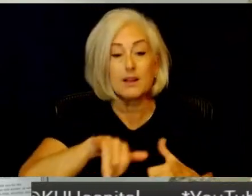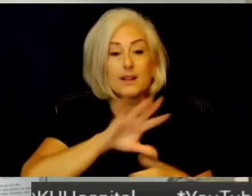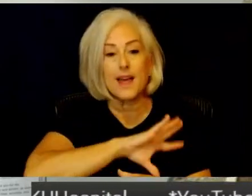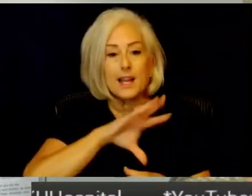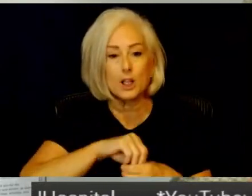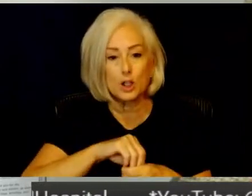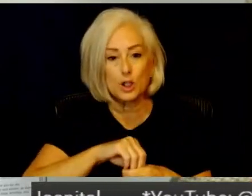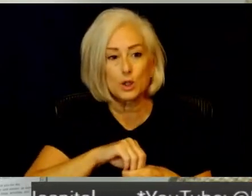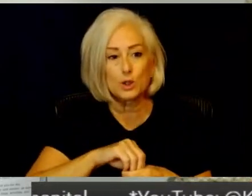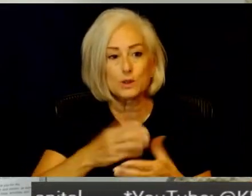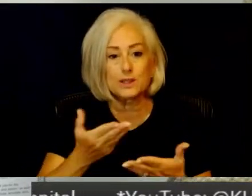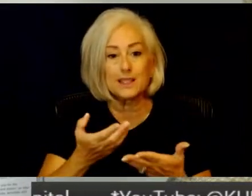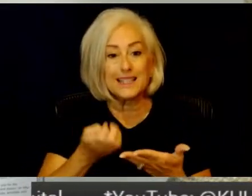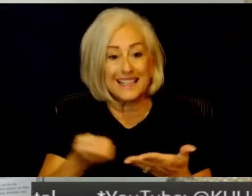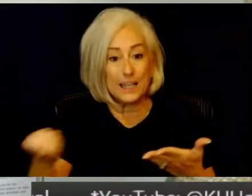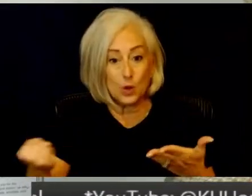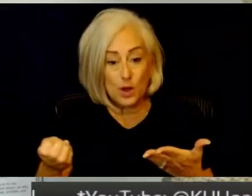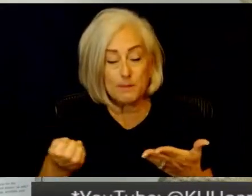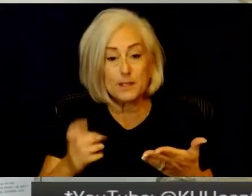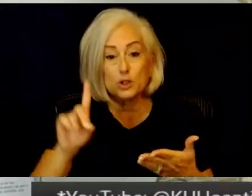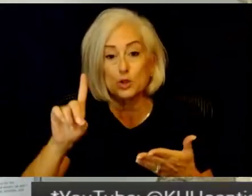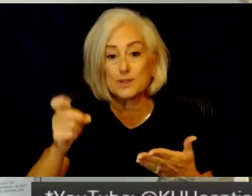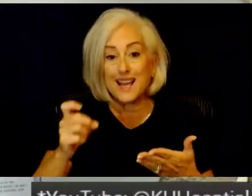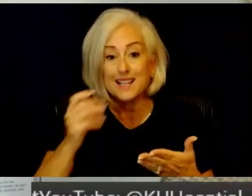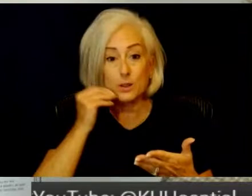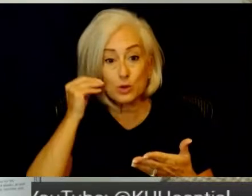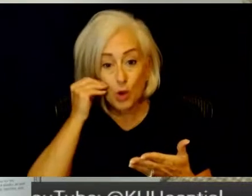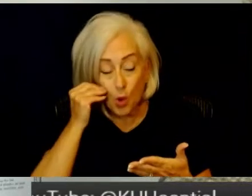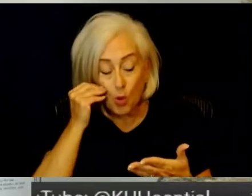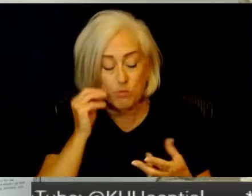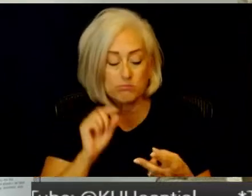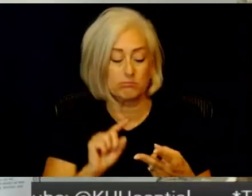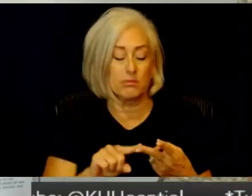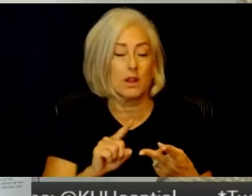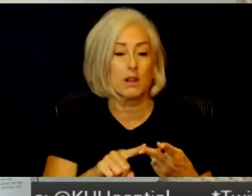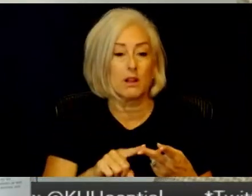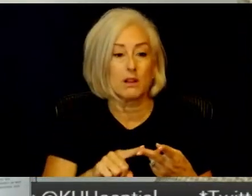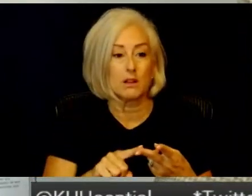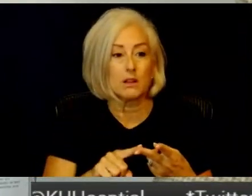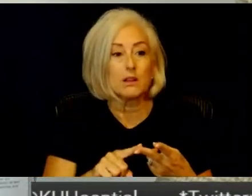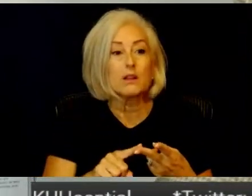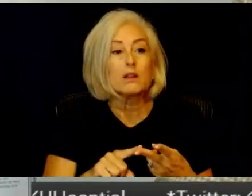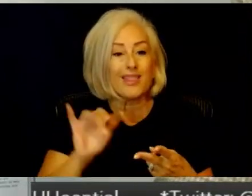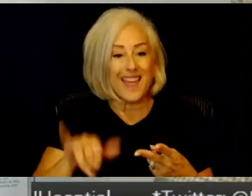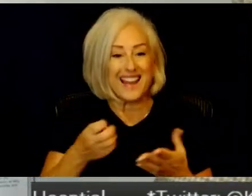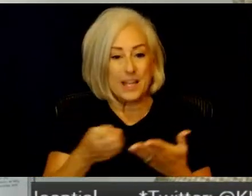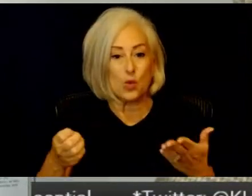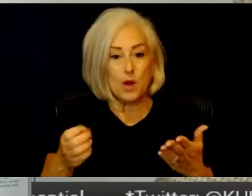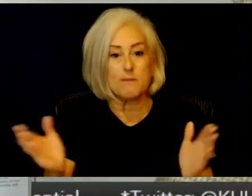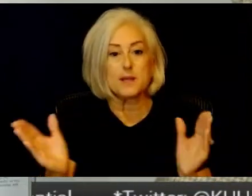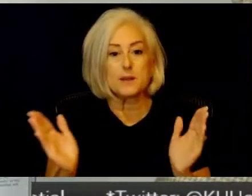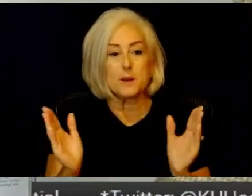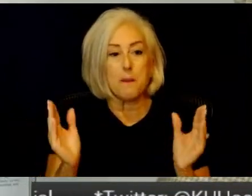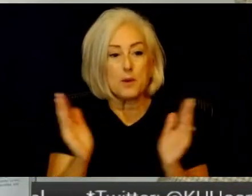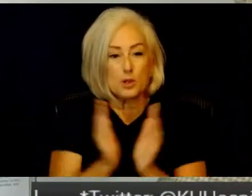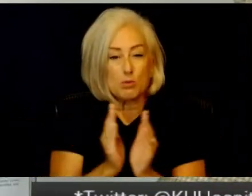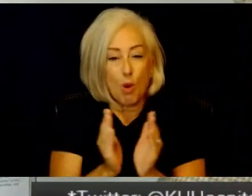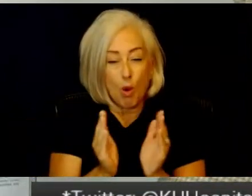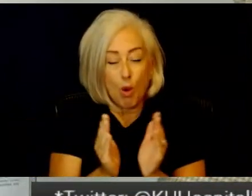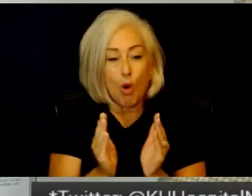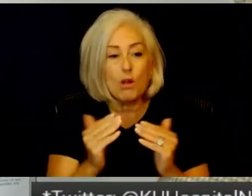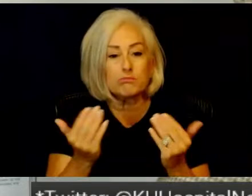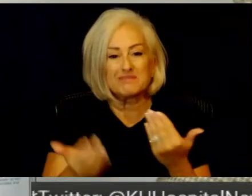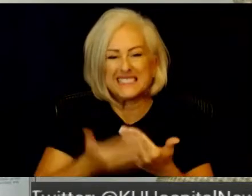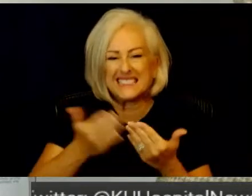can diagnose them at home. So the home sleep testing devices, they are getting smaller, they are getting easier to access. There is a trend towards